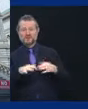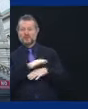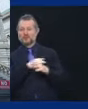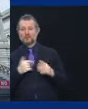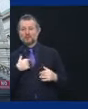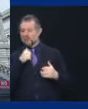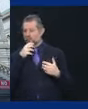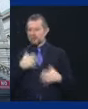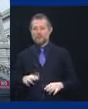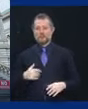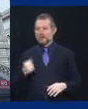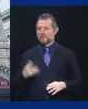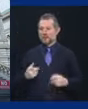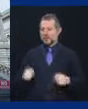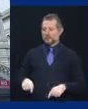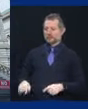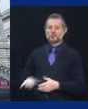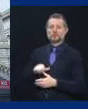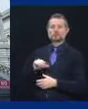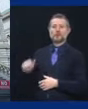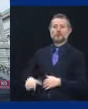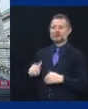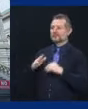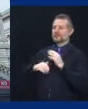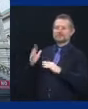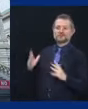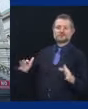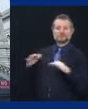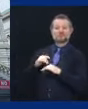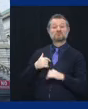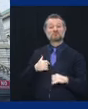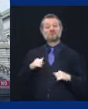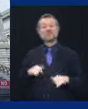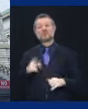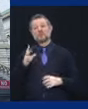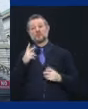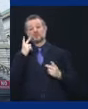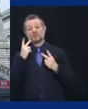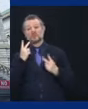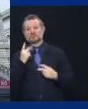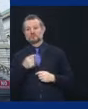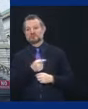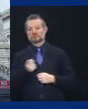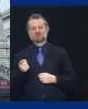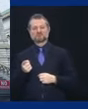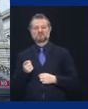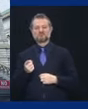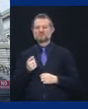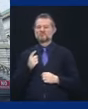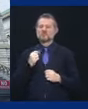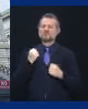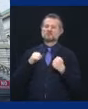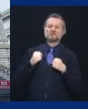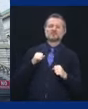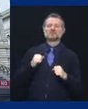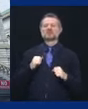The demonstration in New York was, I think it's fair to say,